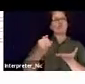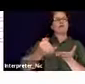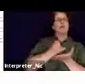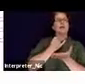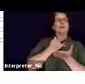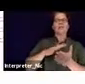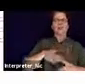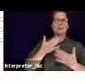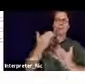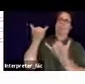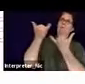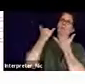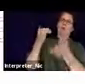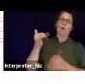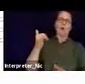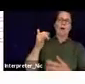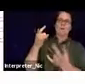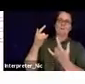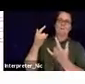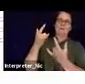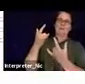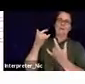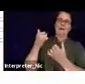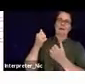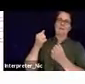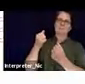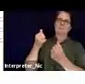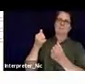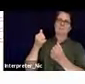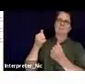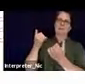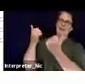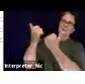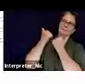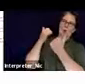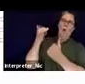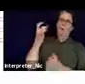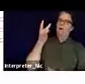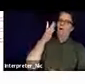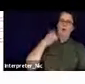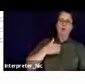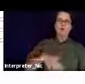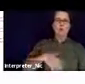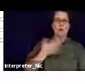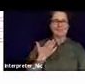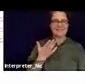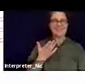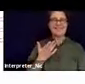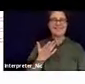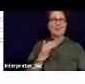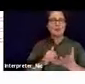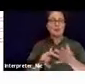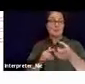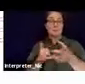So you may decide, I'm going to wait until I've been invited for an interview. Equally, many recruitment